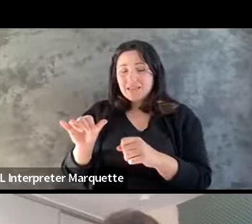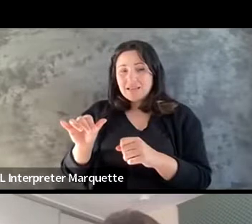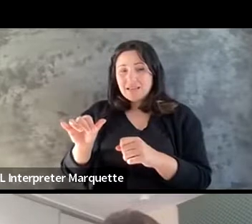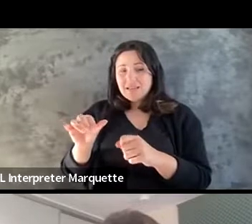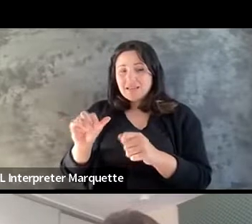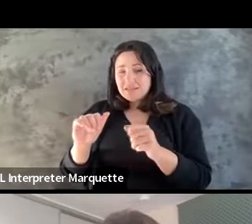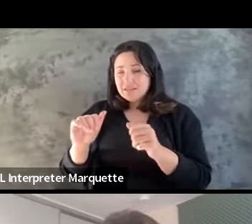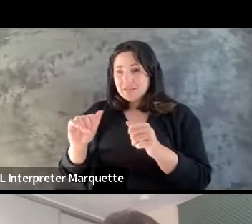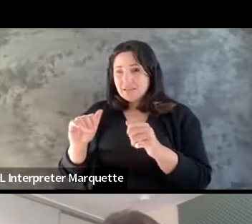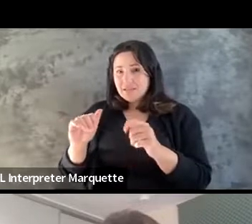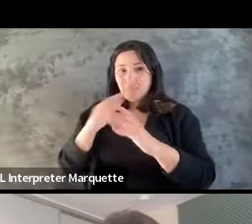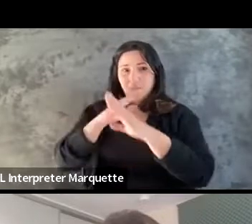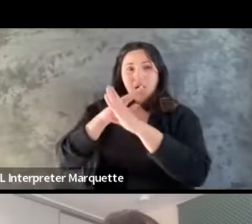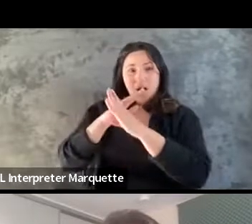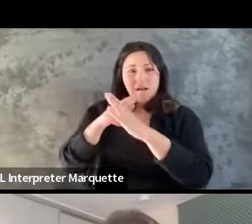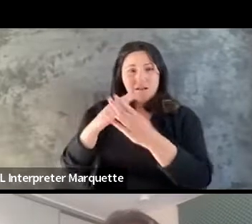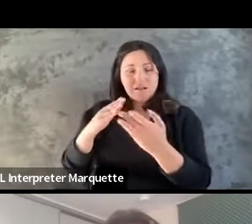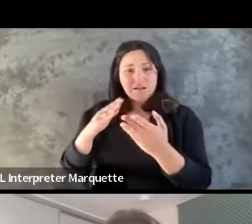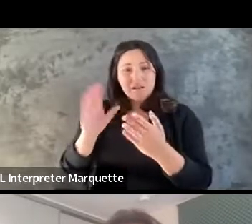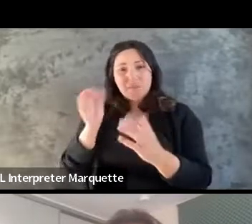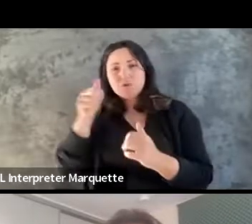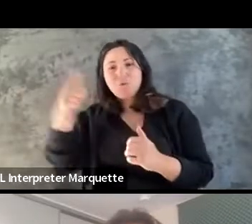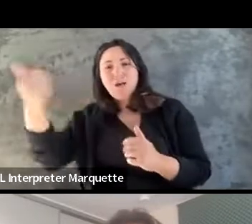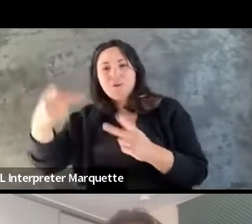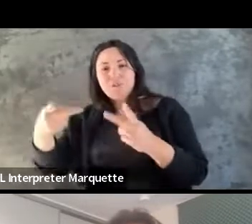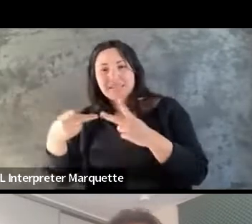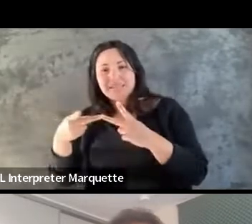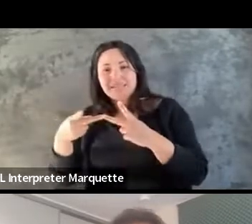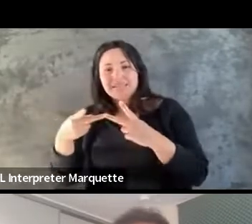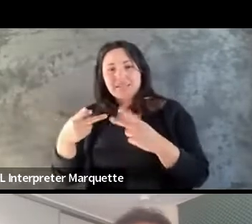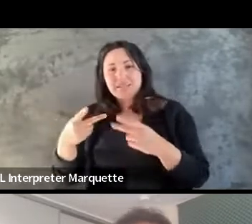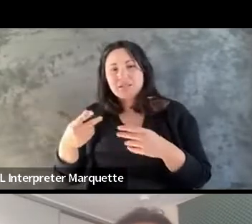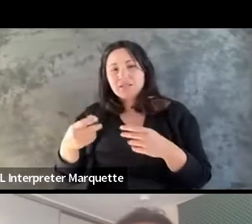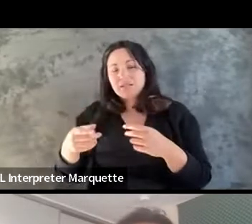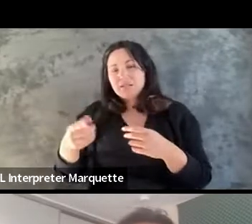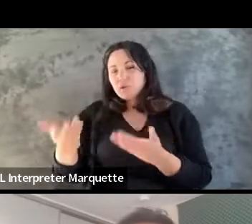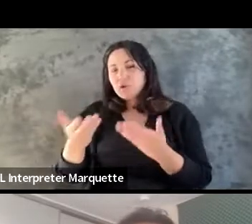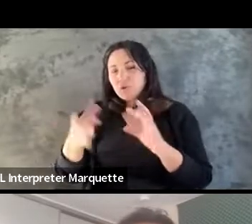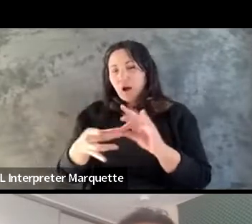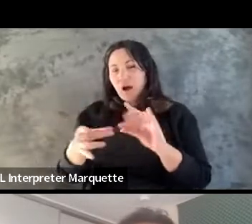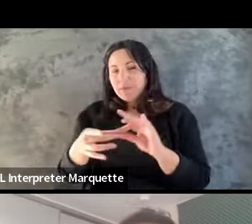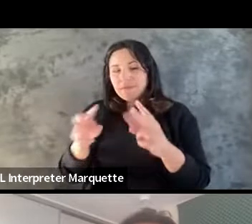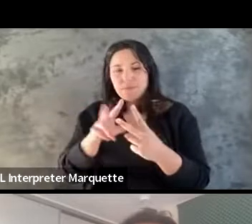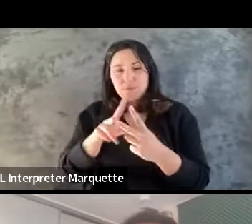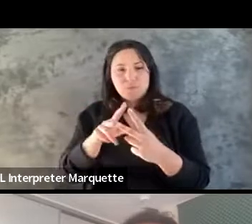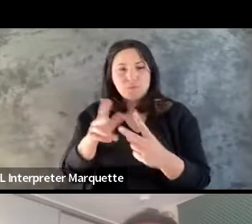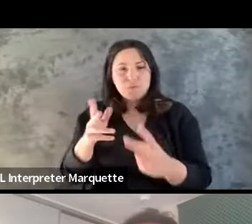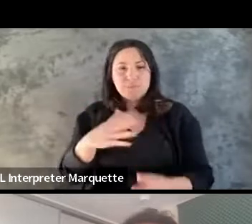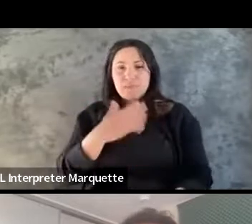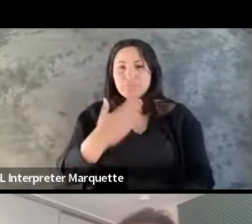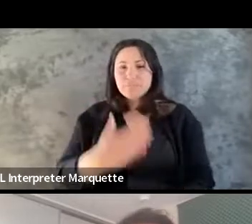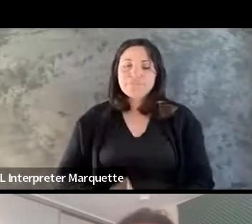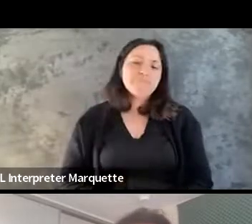difficult to access as other points in the school? So if you could comment on either of those, I'd appreciate it.